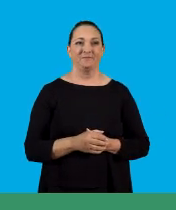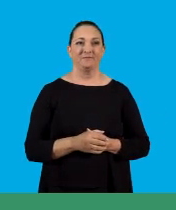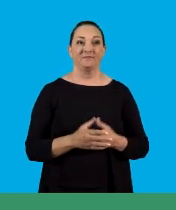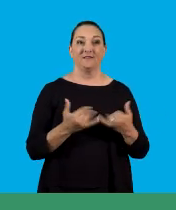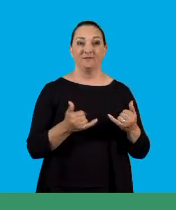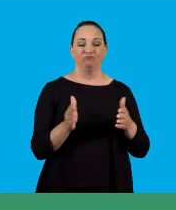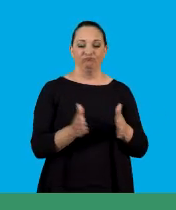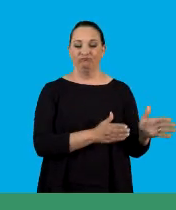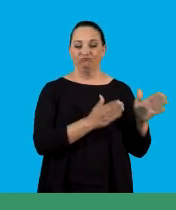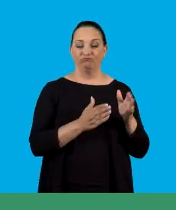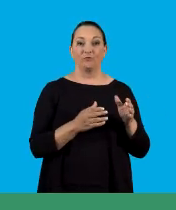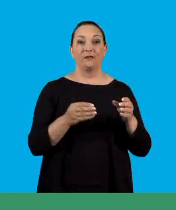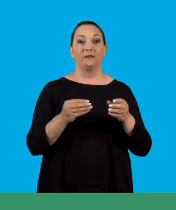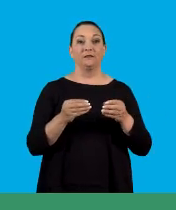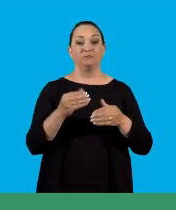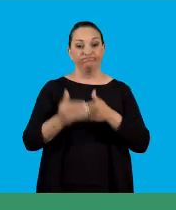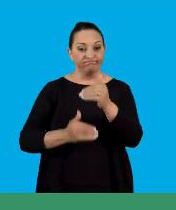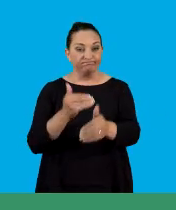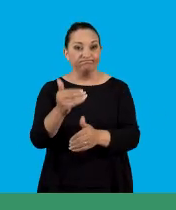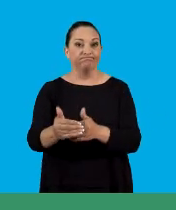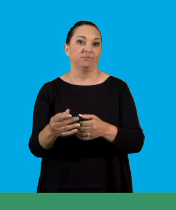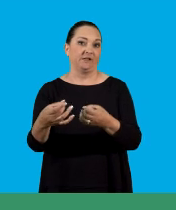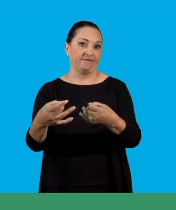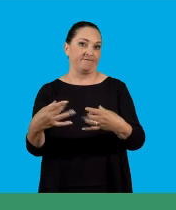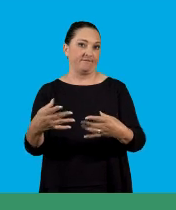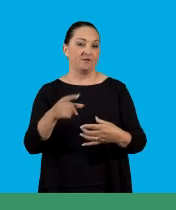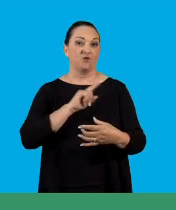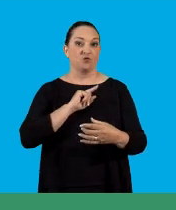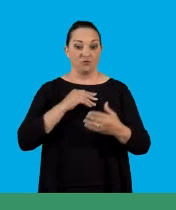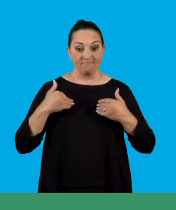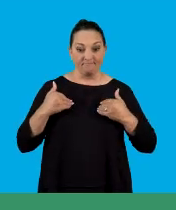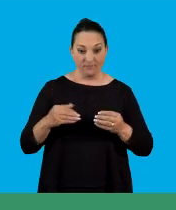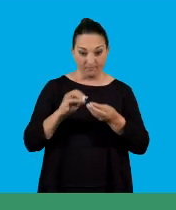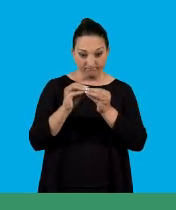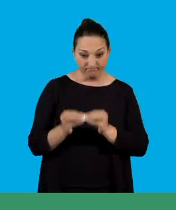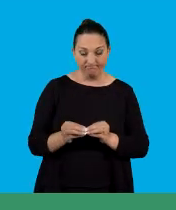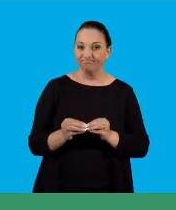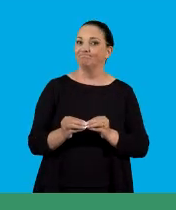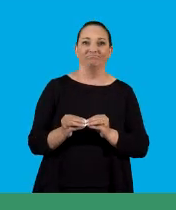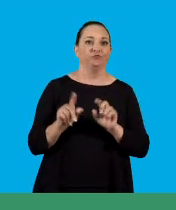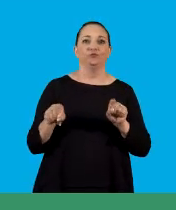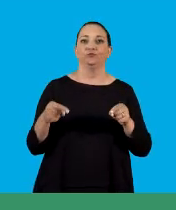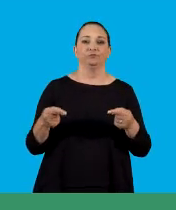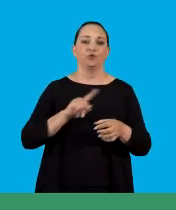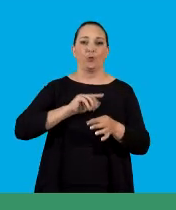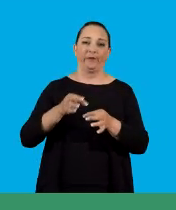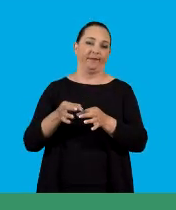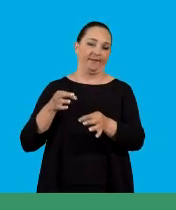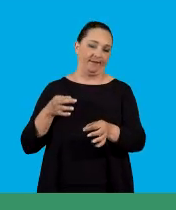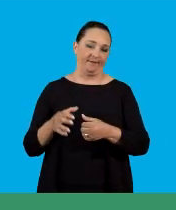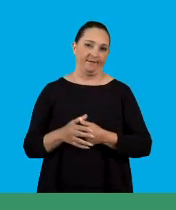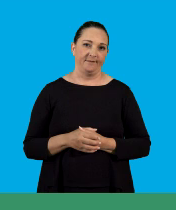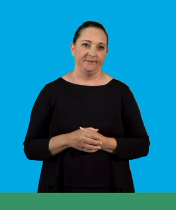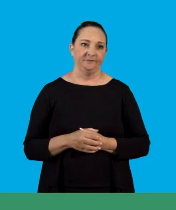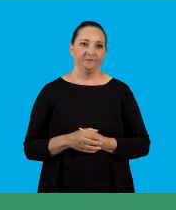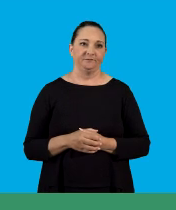the production now, it was affected because it means they could not start with their production. They could not start with their